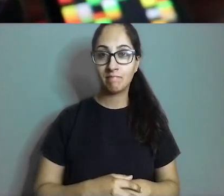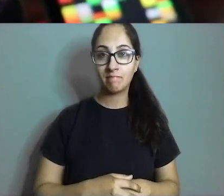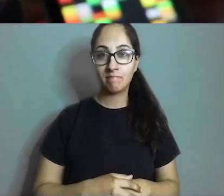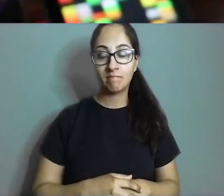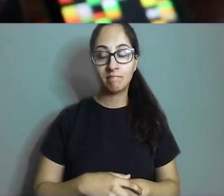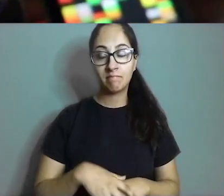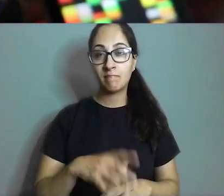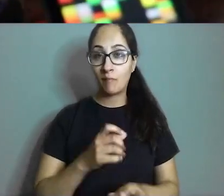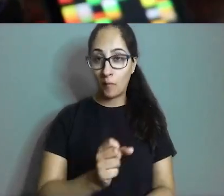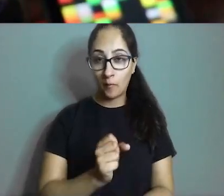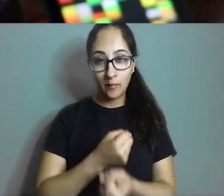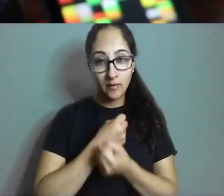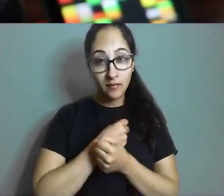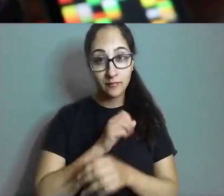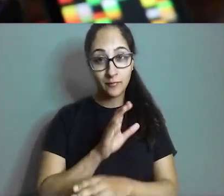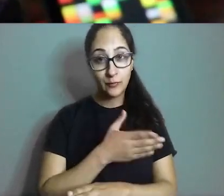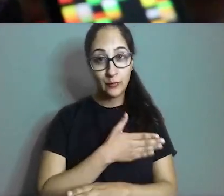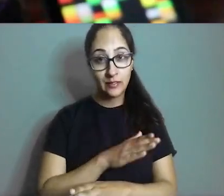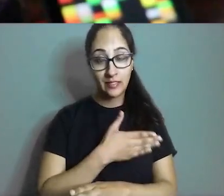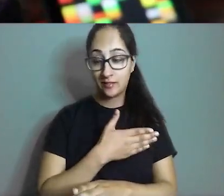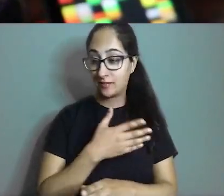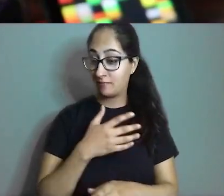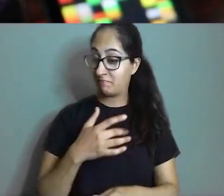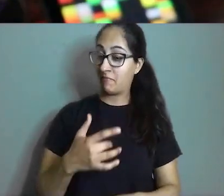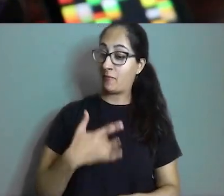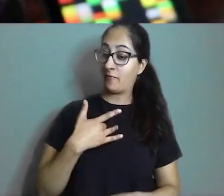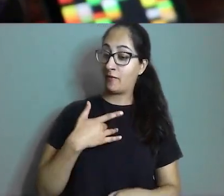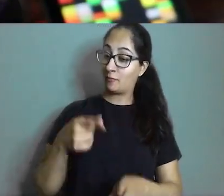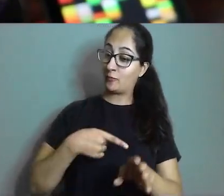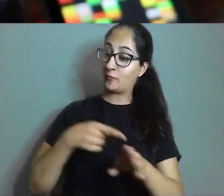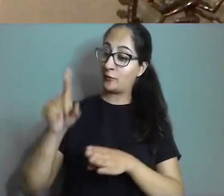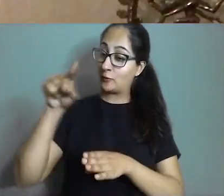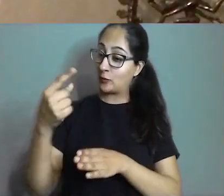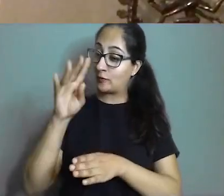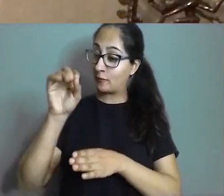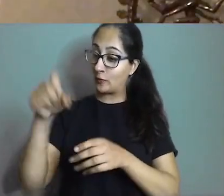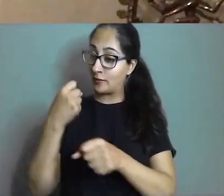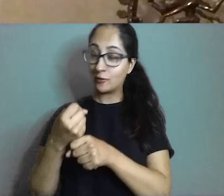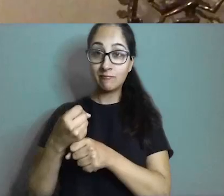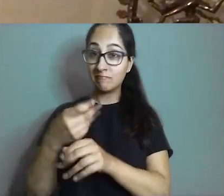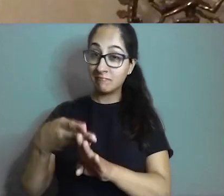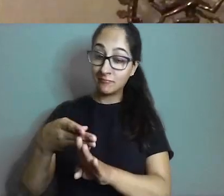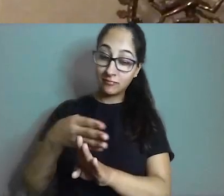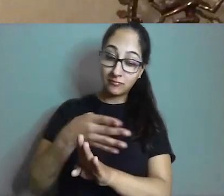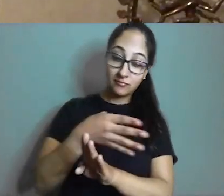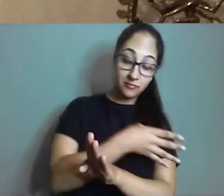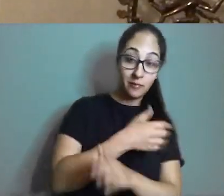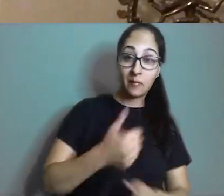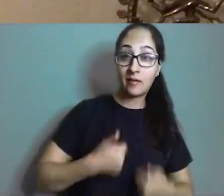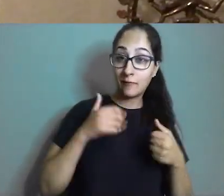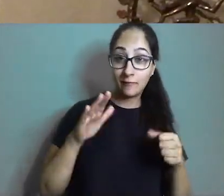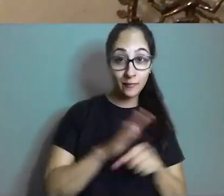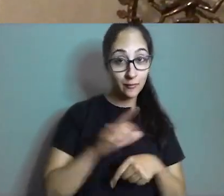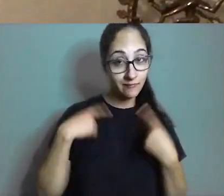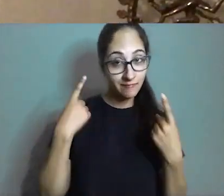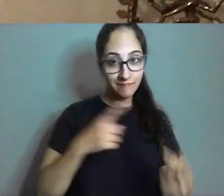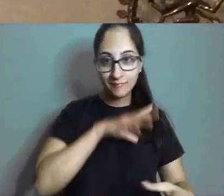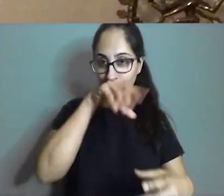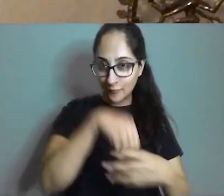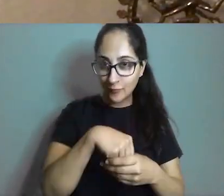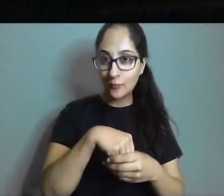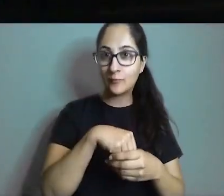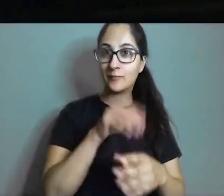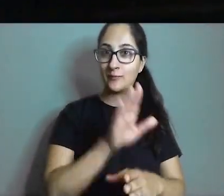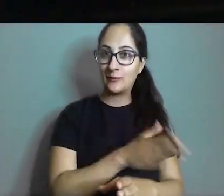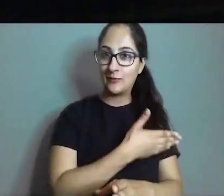music, I think I've been doing that all my life. The story that my family